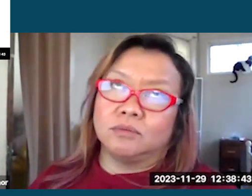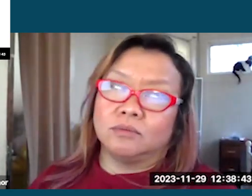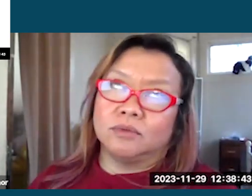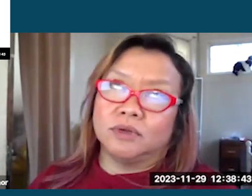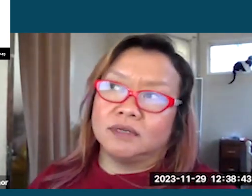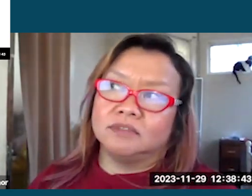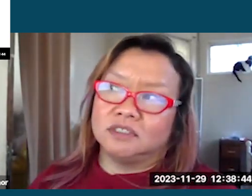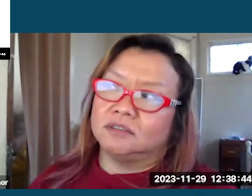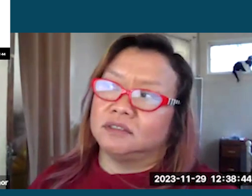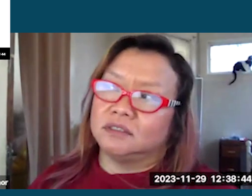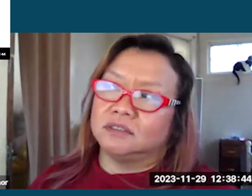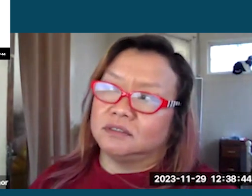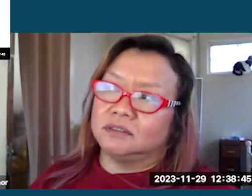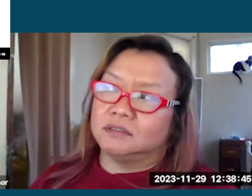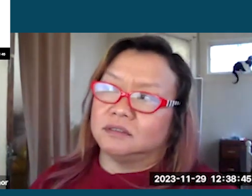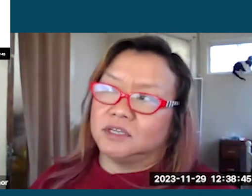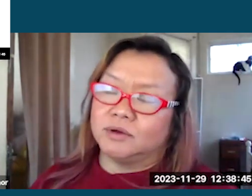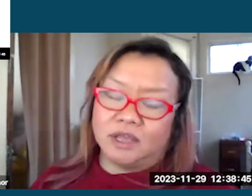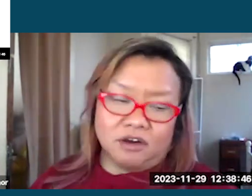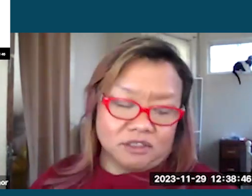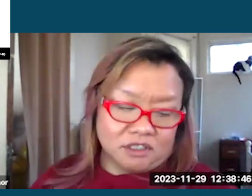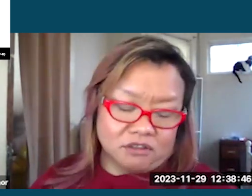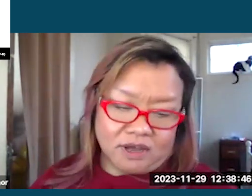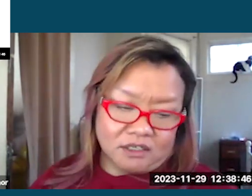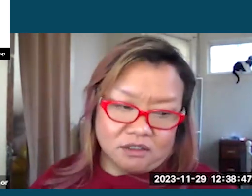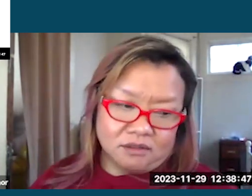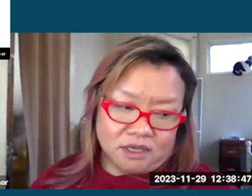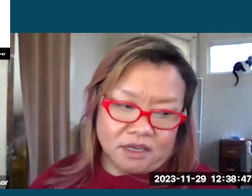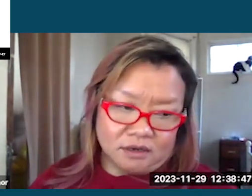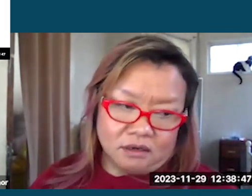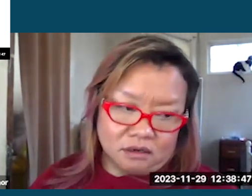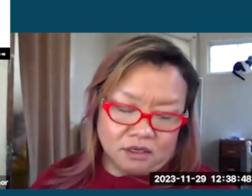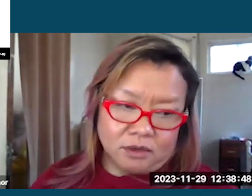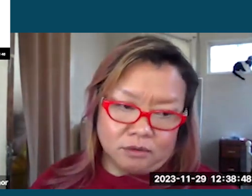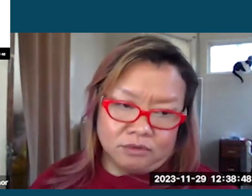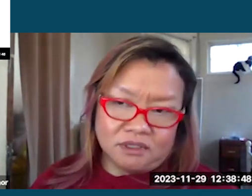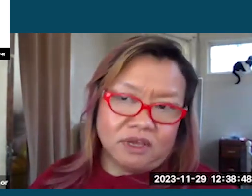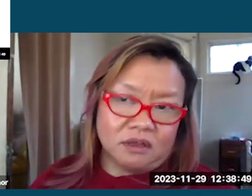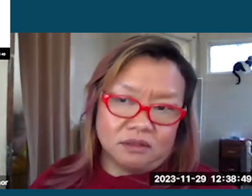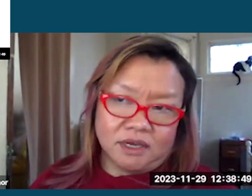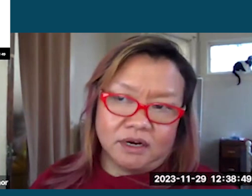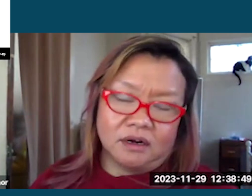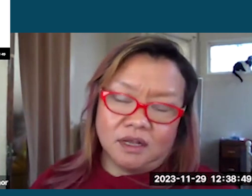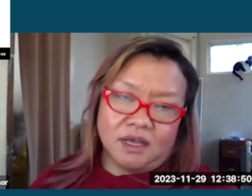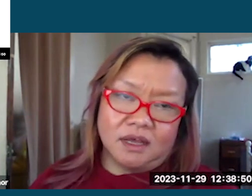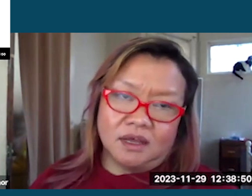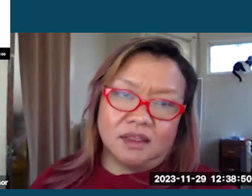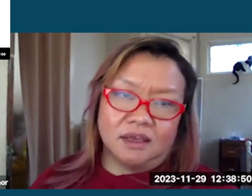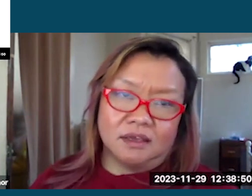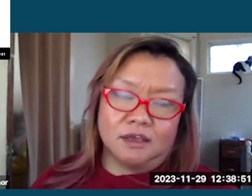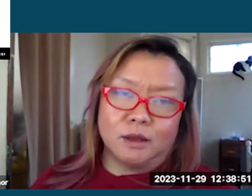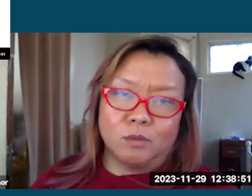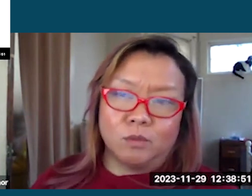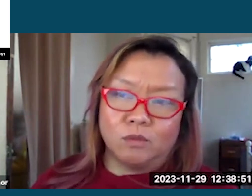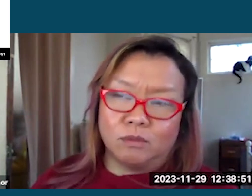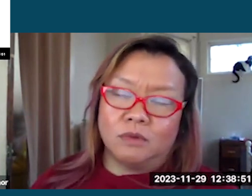so when it comes to, intersectional factors and, receiving healthcare, I